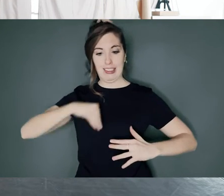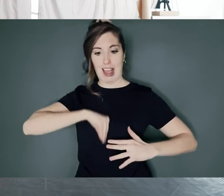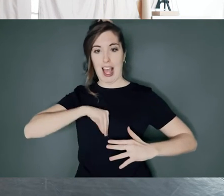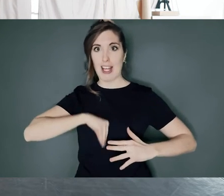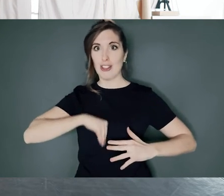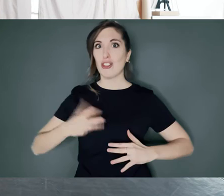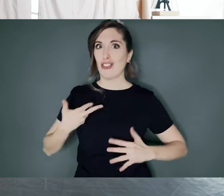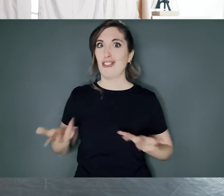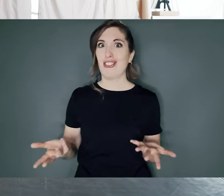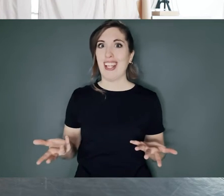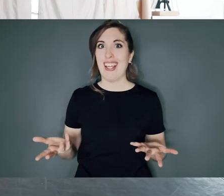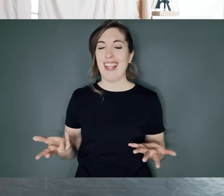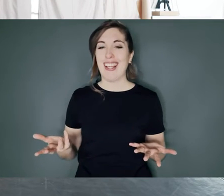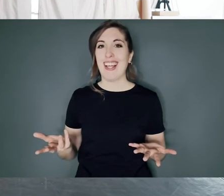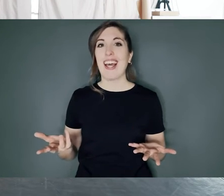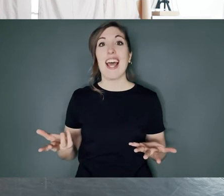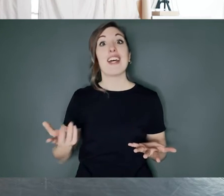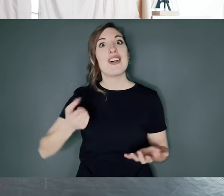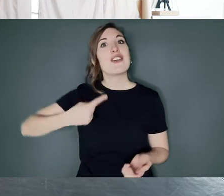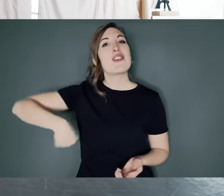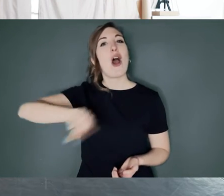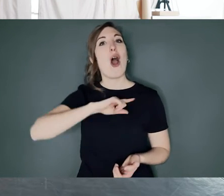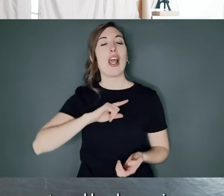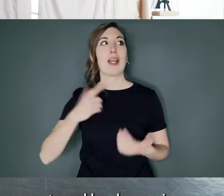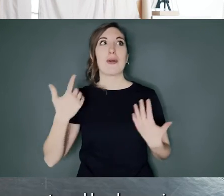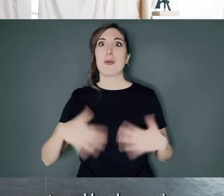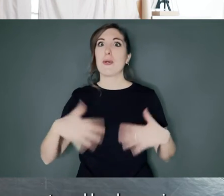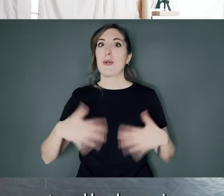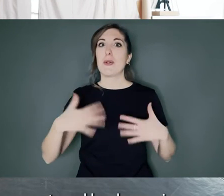as human beings, we have our own internal landscape.